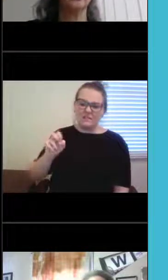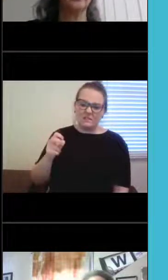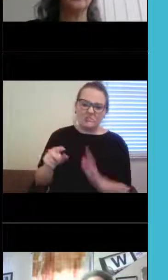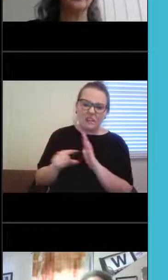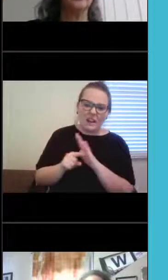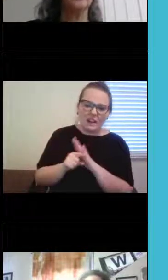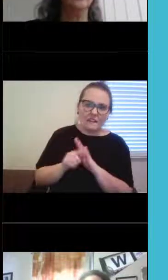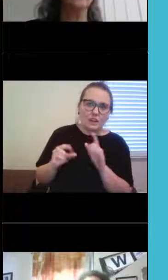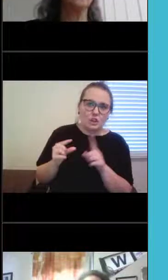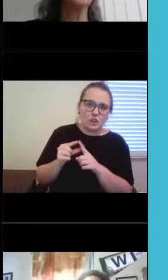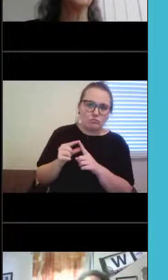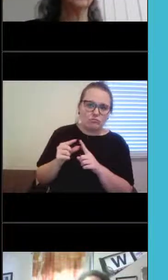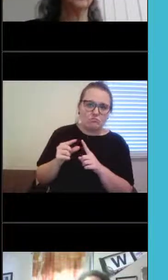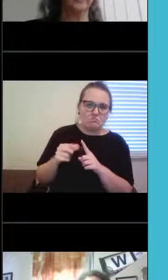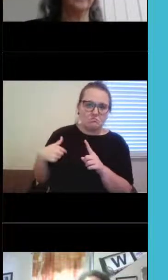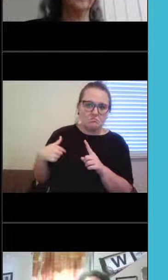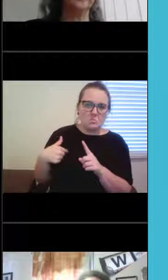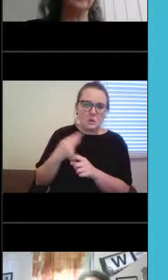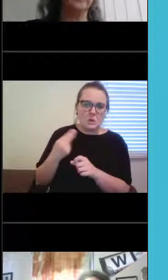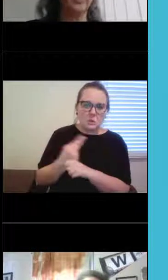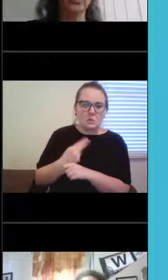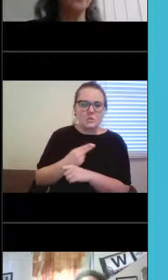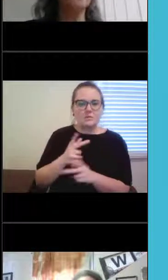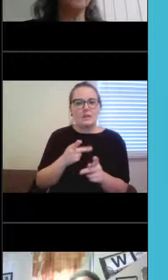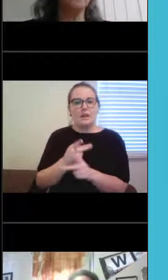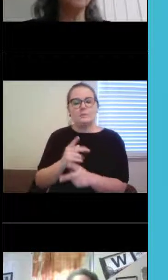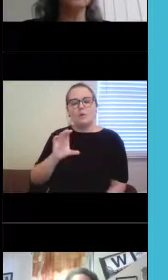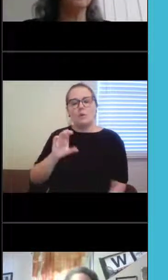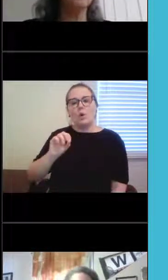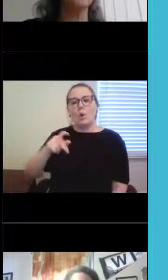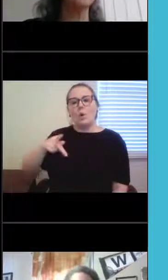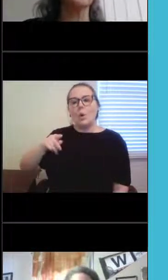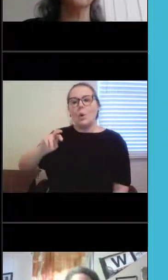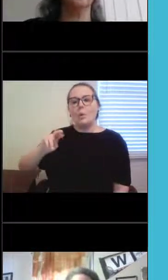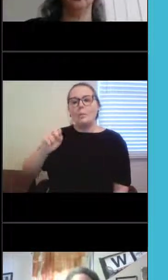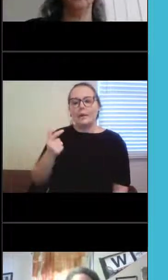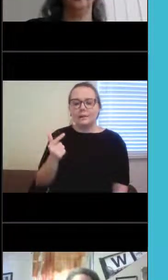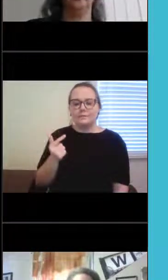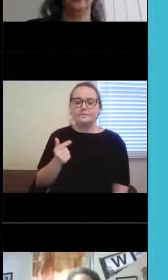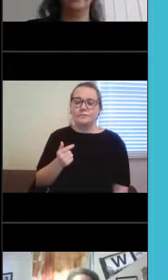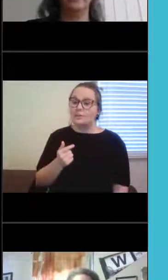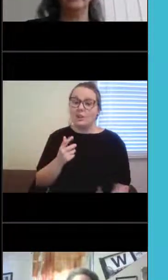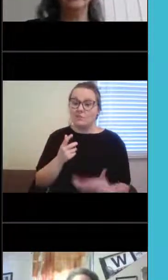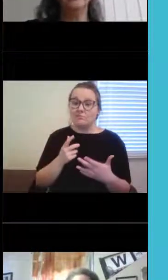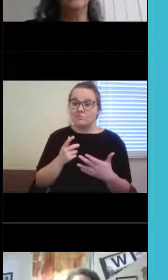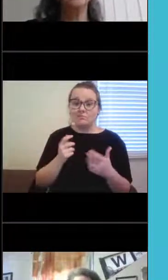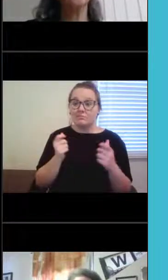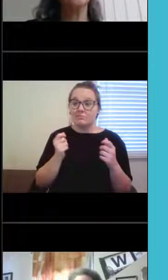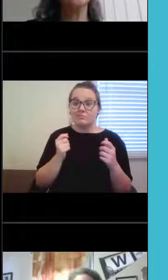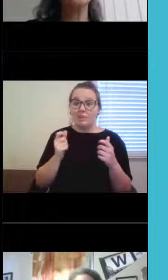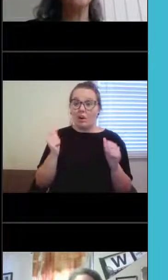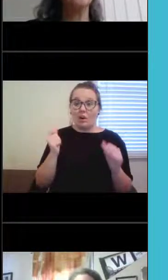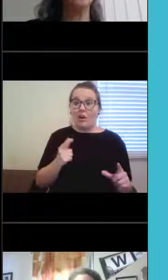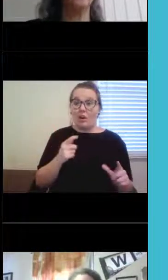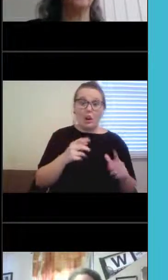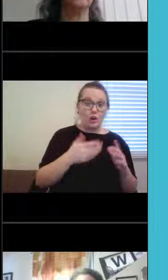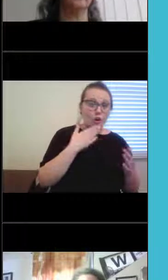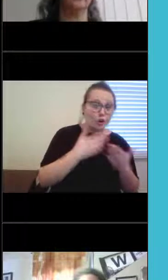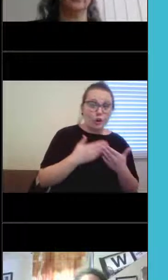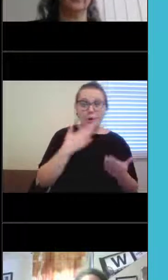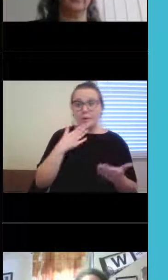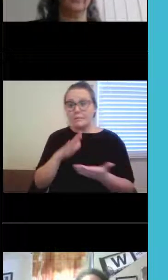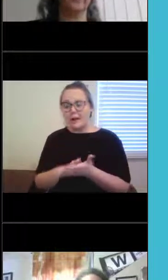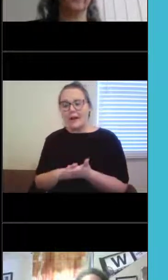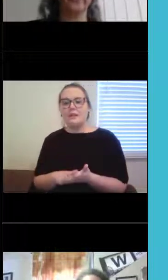sort of the term we use, forms of coping. So more of all types of coping, good and bad, as well as less